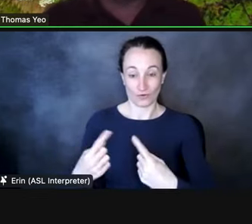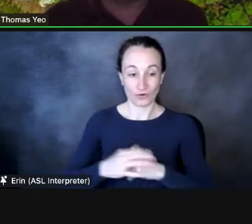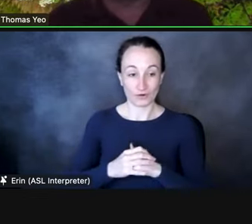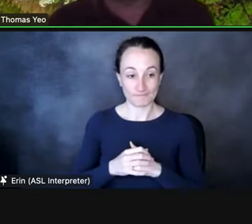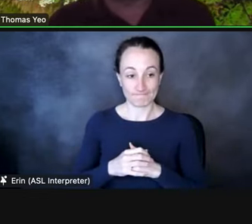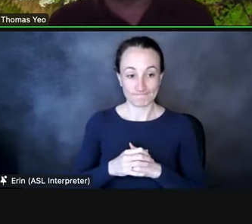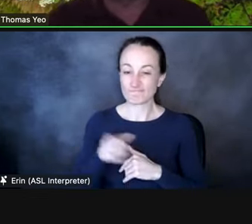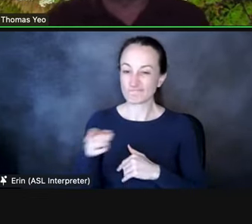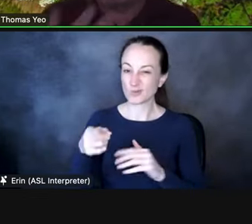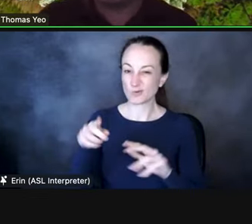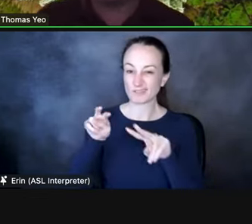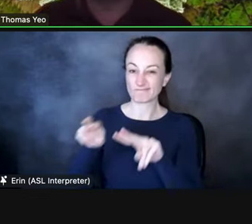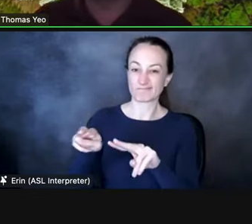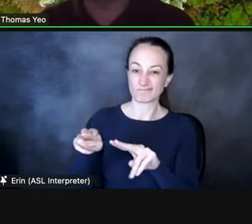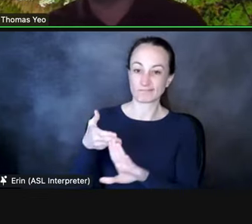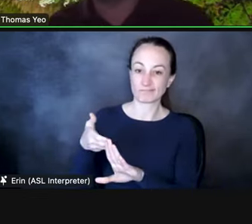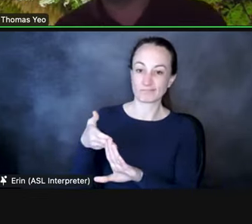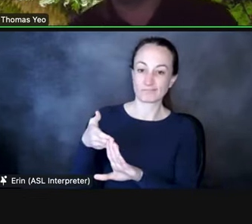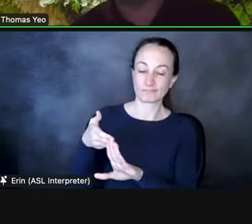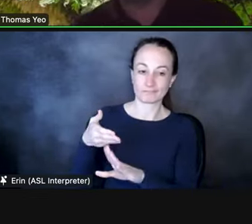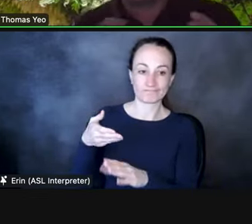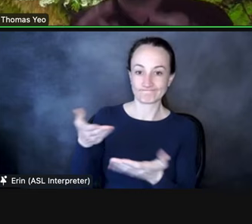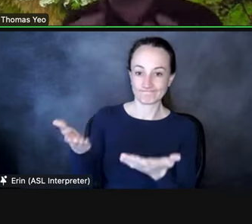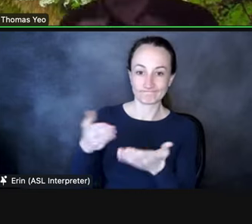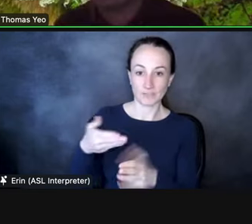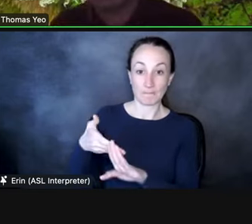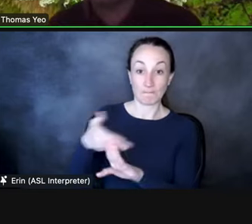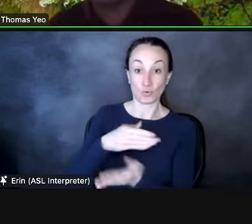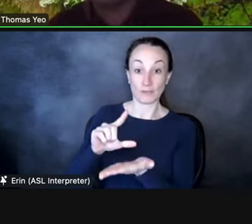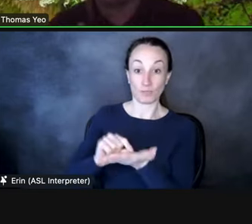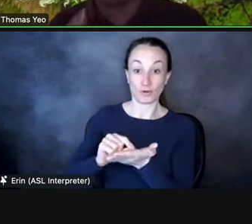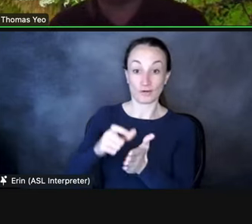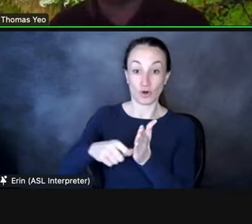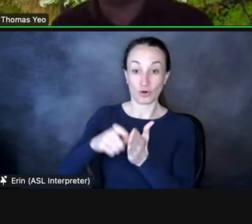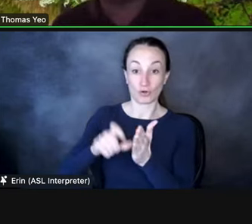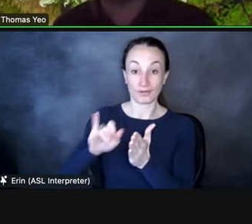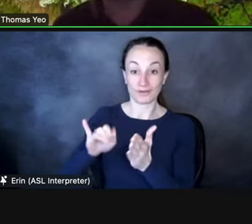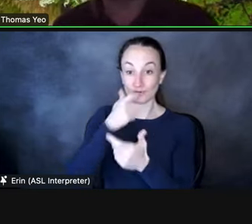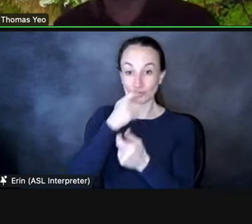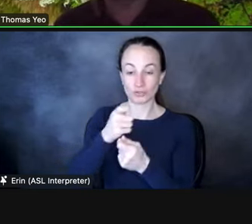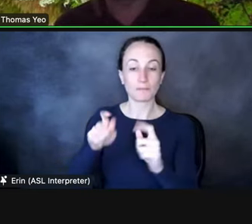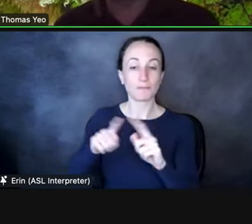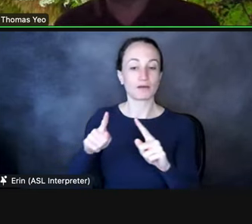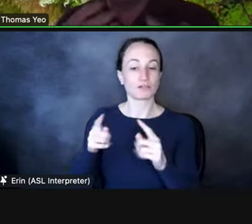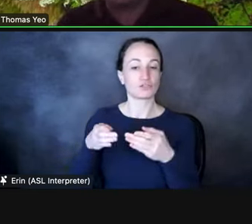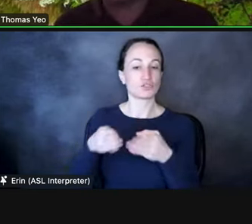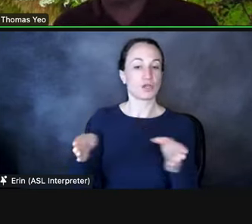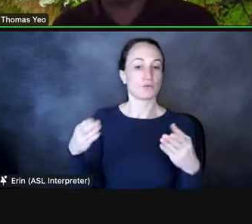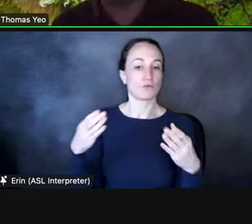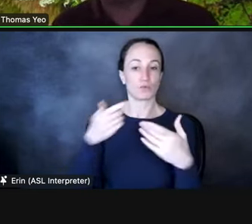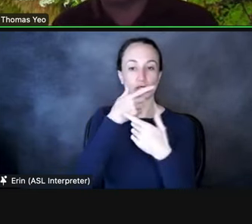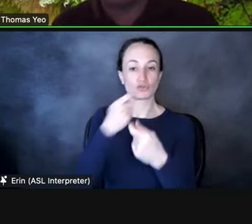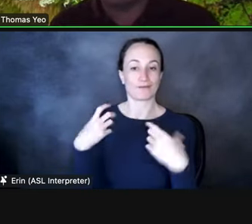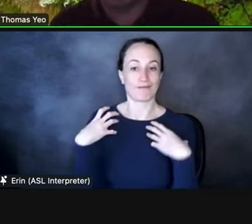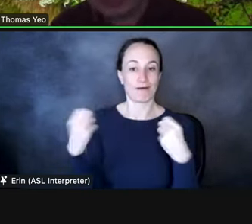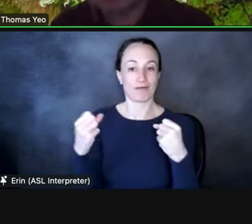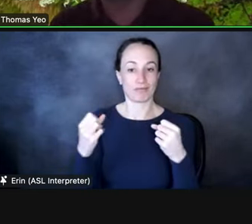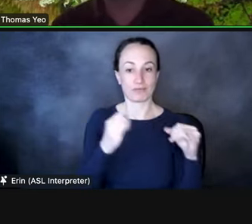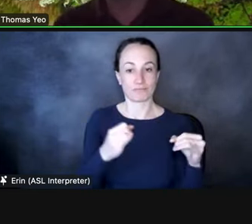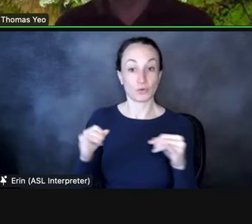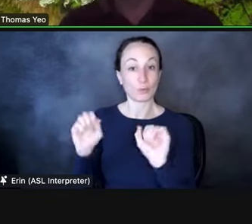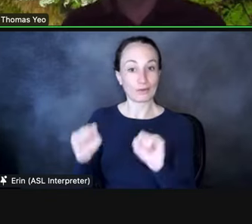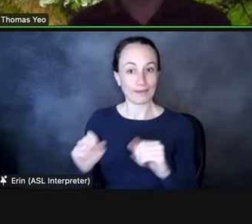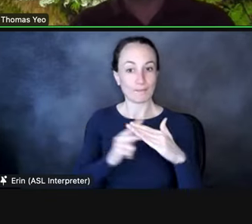You can check out the preprints if you're interested. But basically, in general, in healthy participants, we can predict cognition pretty